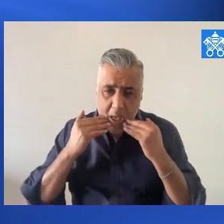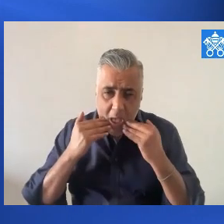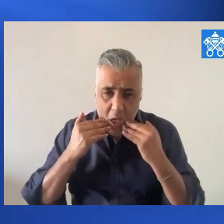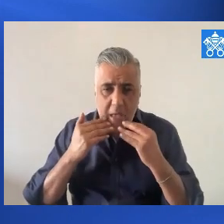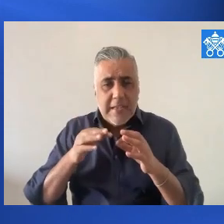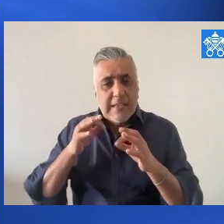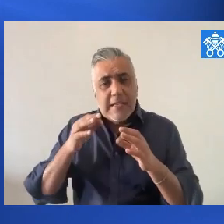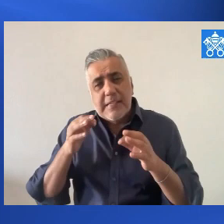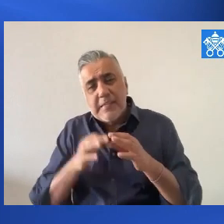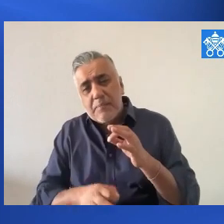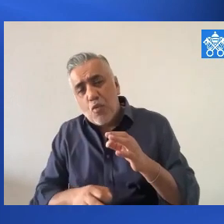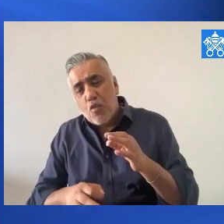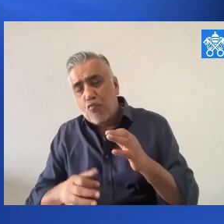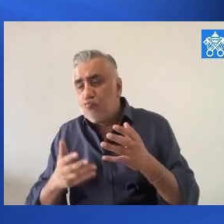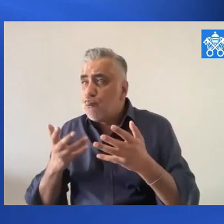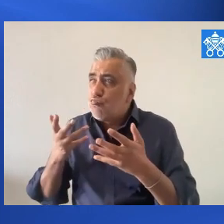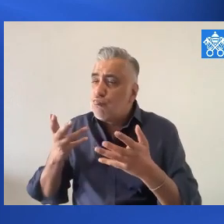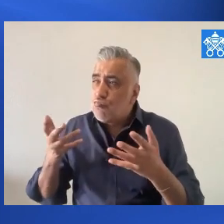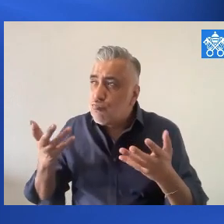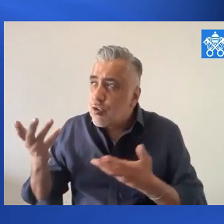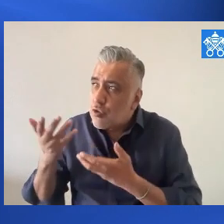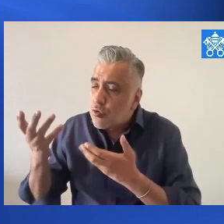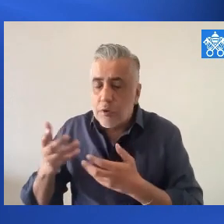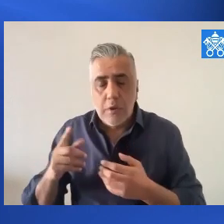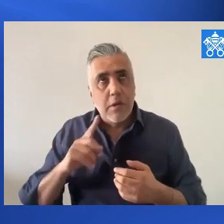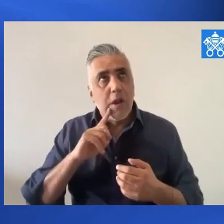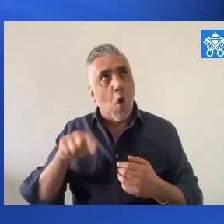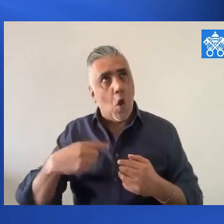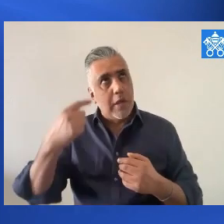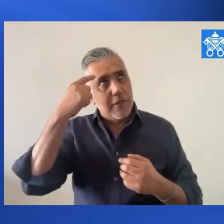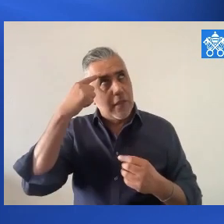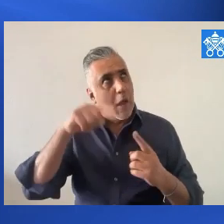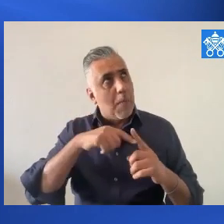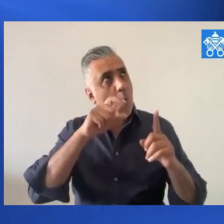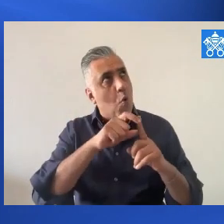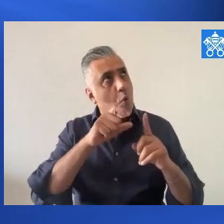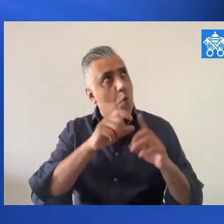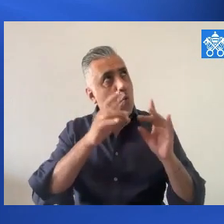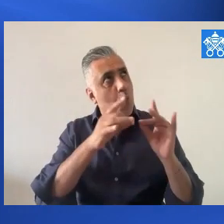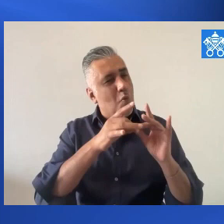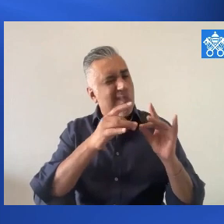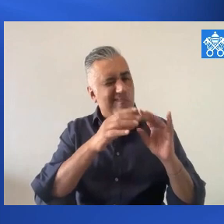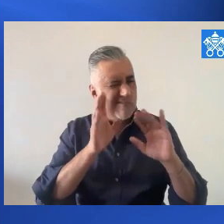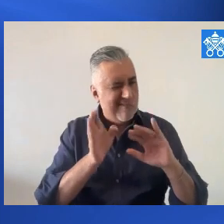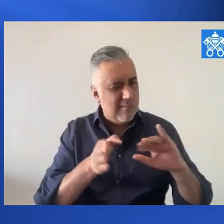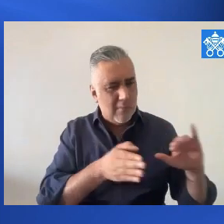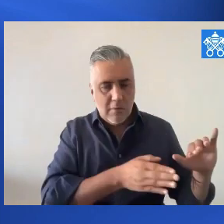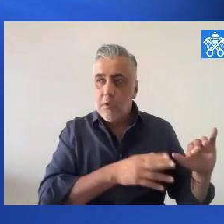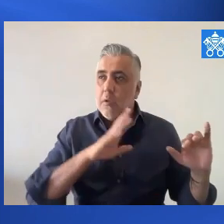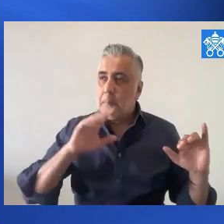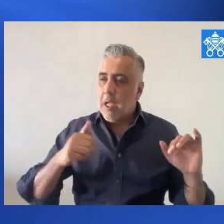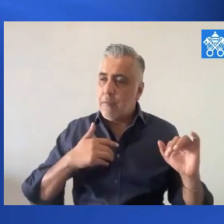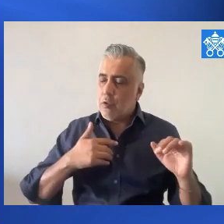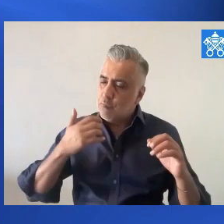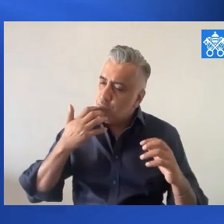Jesus. A smile, even a simple gesture. And so not just to think about saying words,